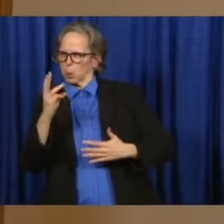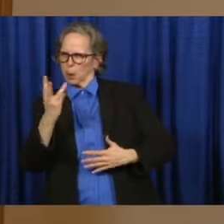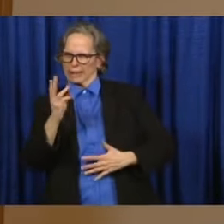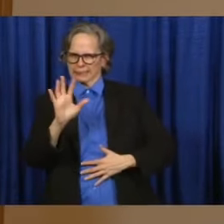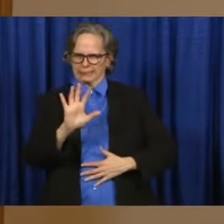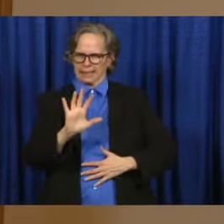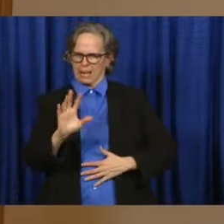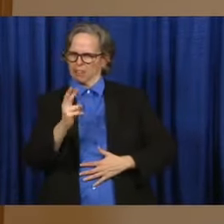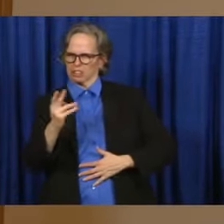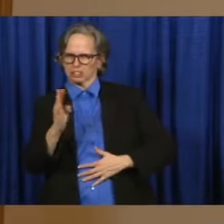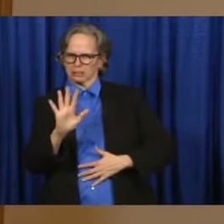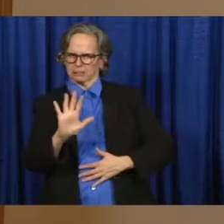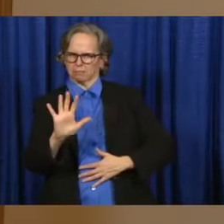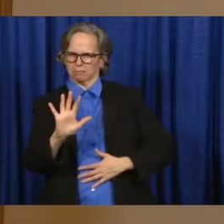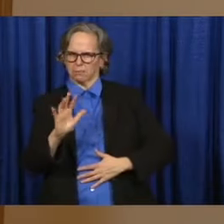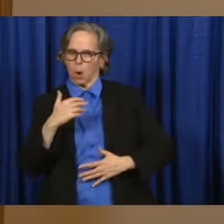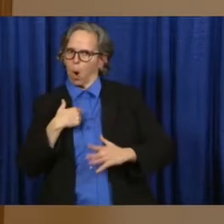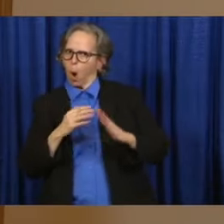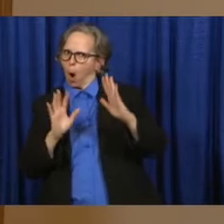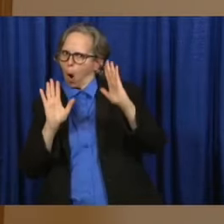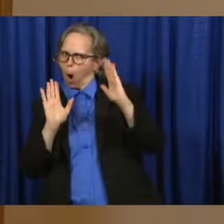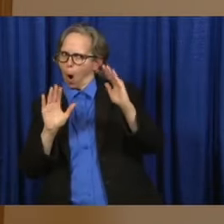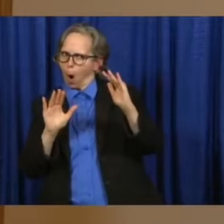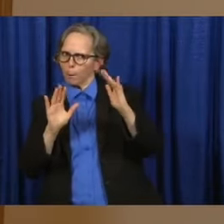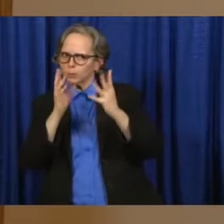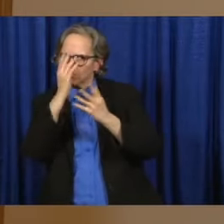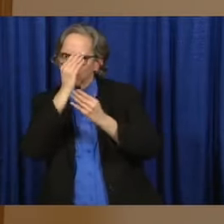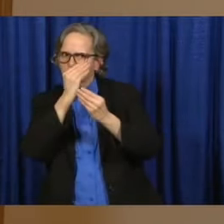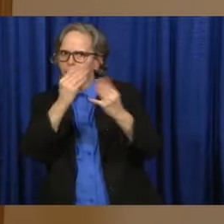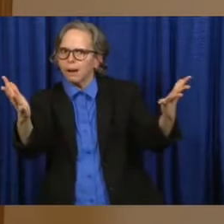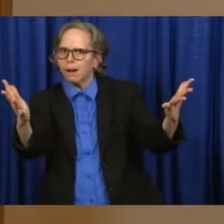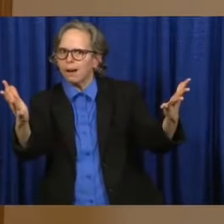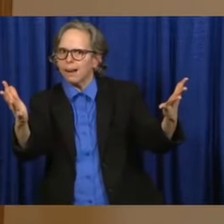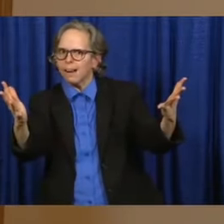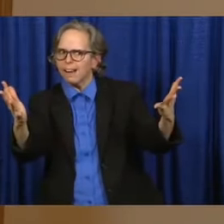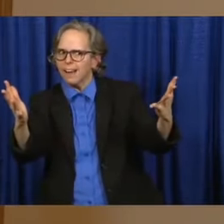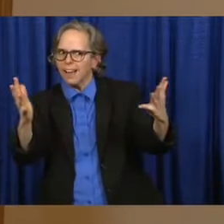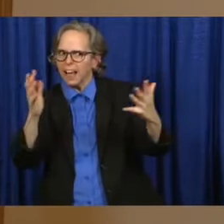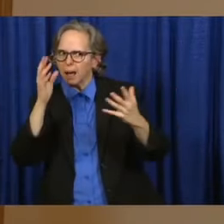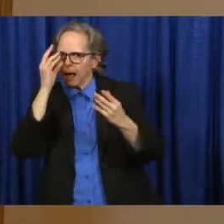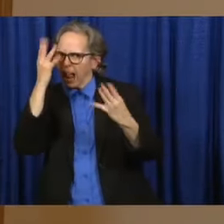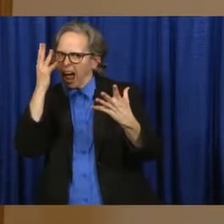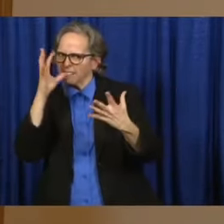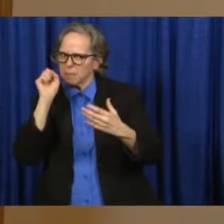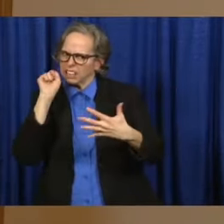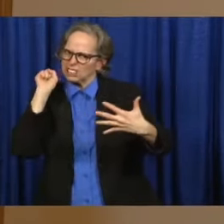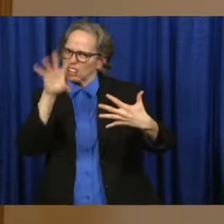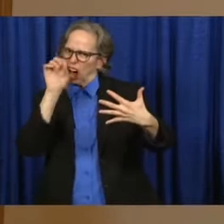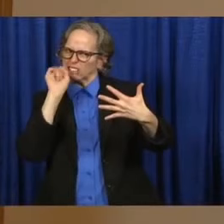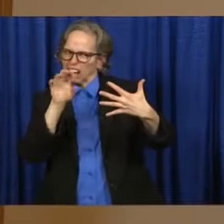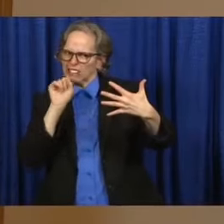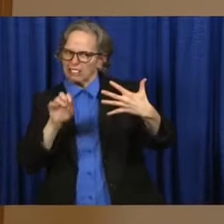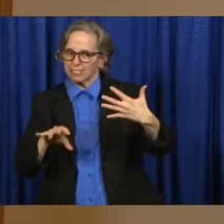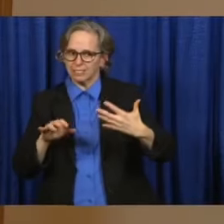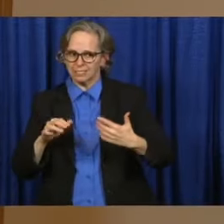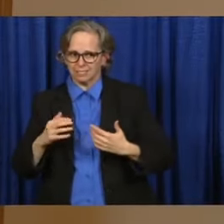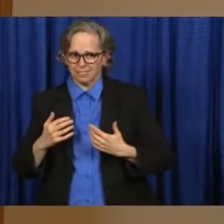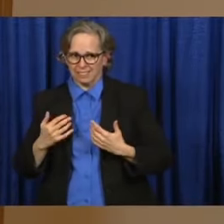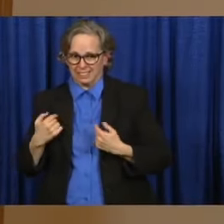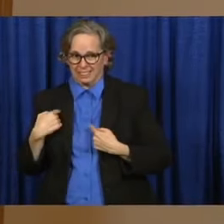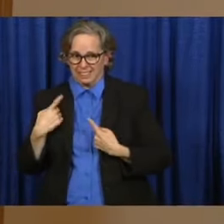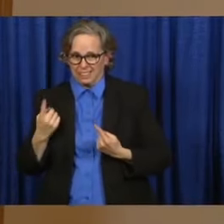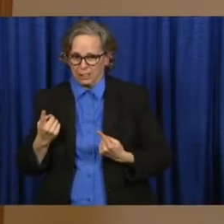a huge push of this information. One of the hardest things about giving guidance during this period is that